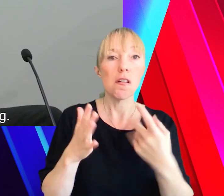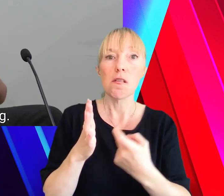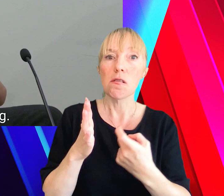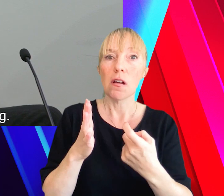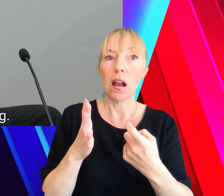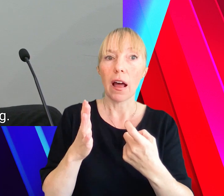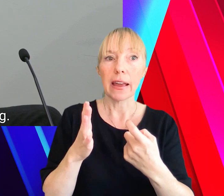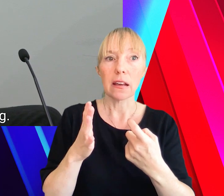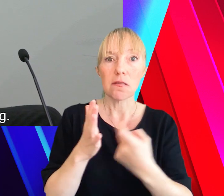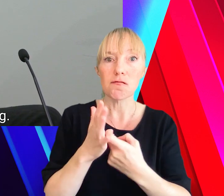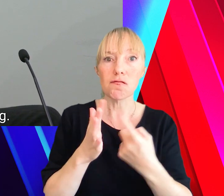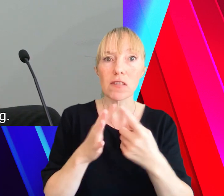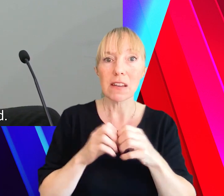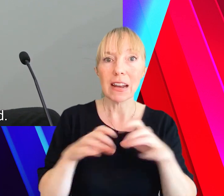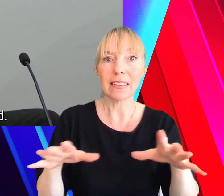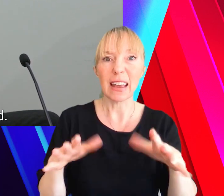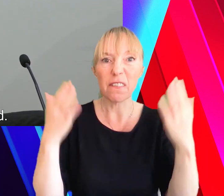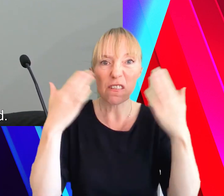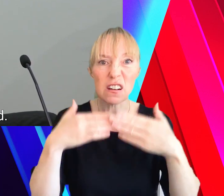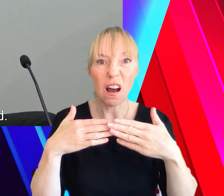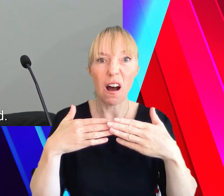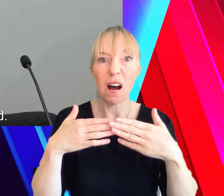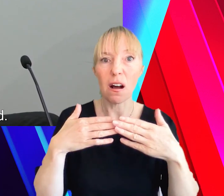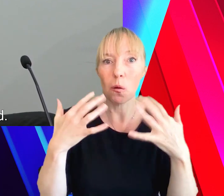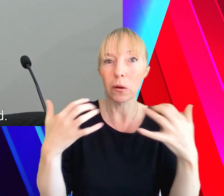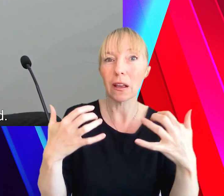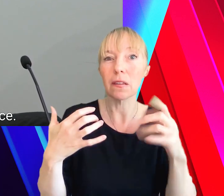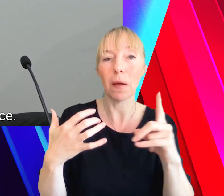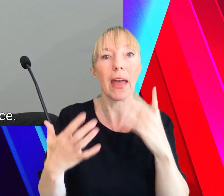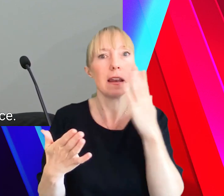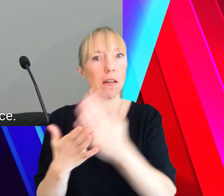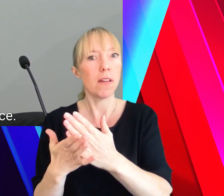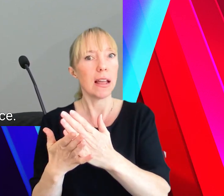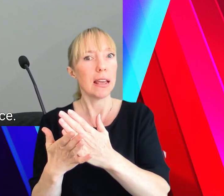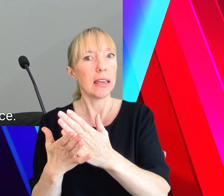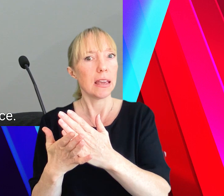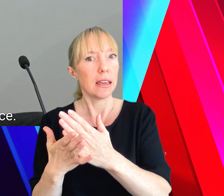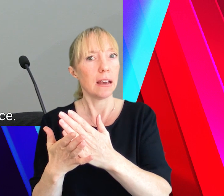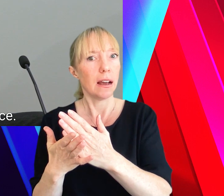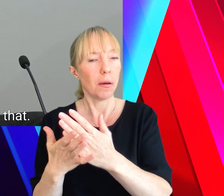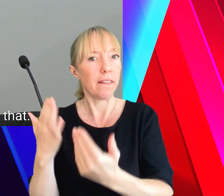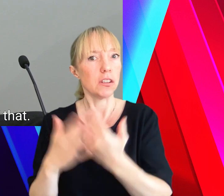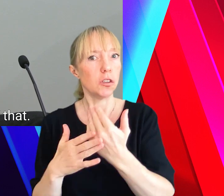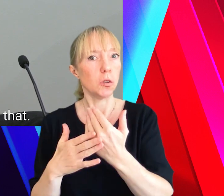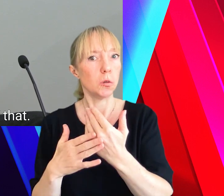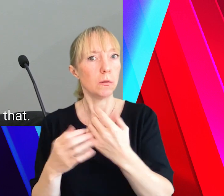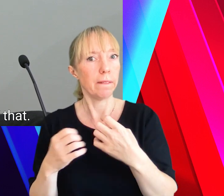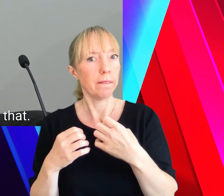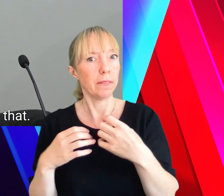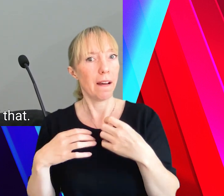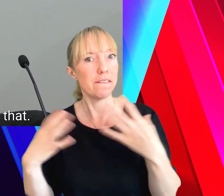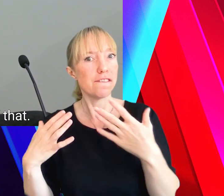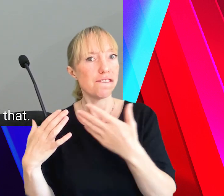it for the like dark, gritty audience kind of thing. I don't know if that actually ever like got off the ground, but then they are rebooting Fresh Prince, and I feel like there was